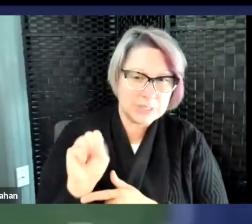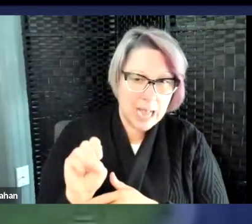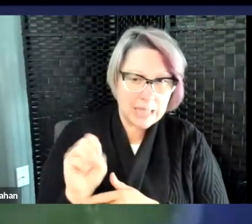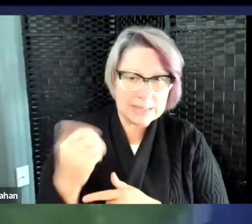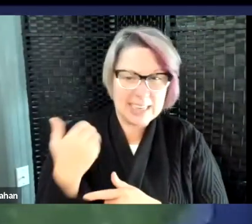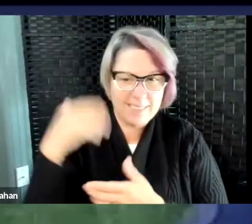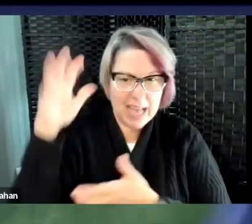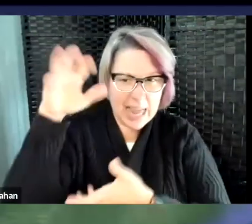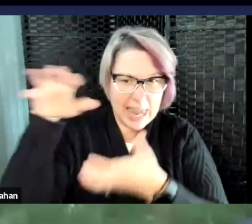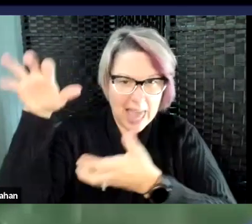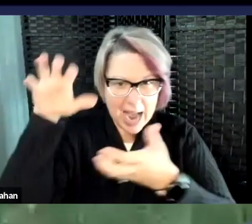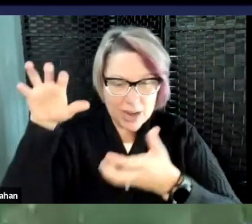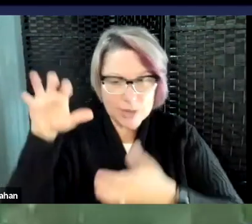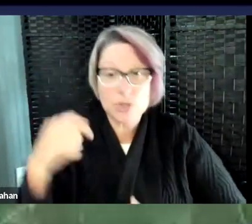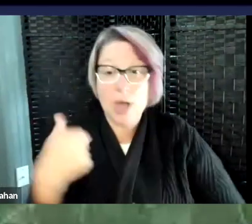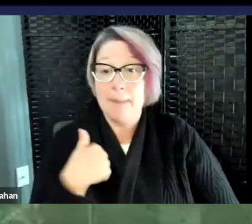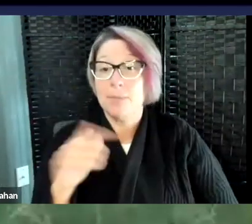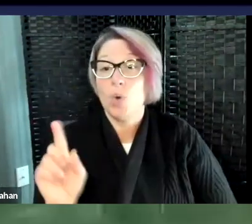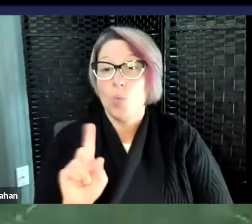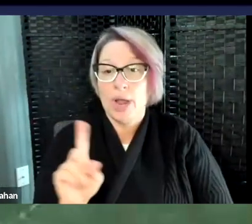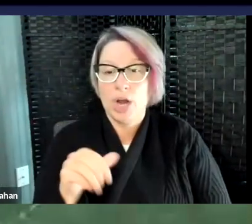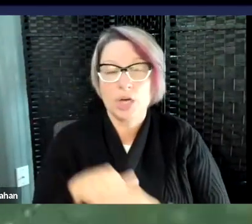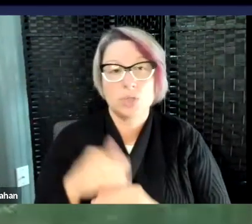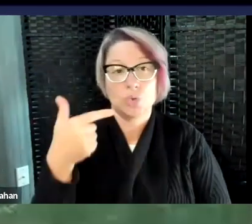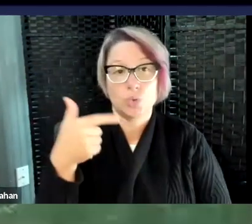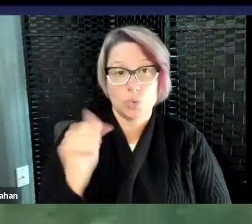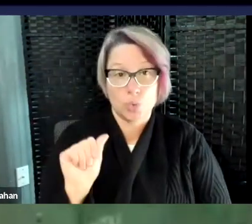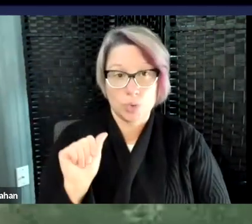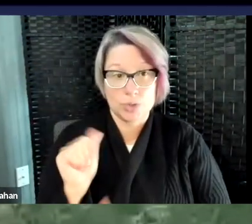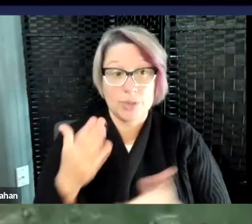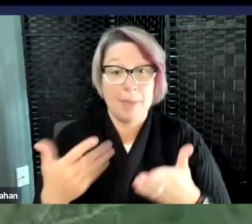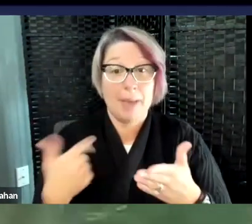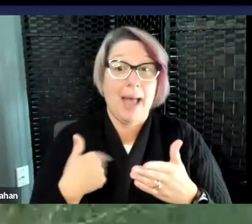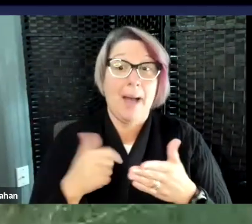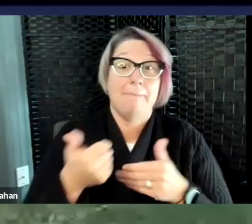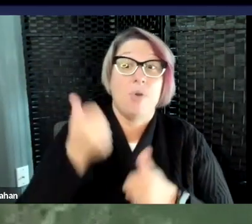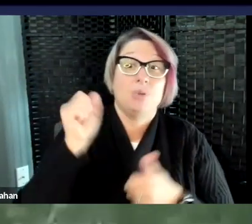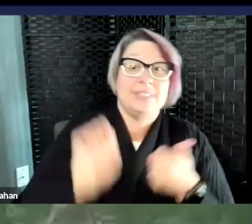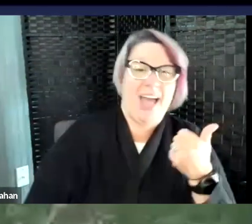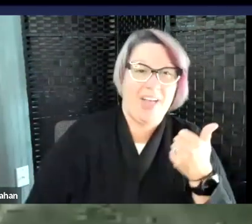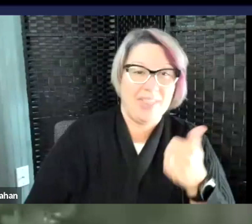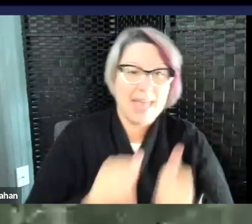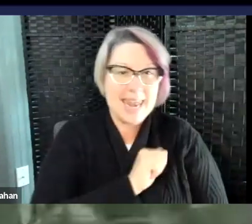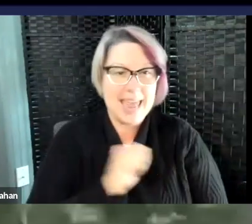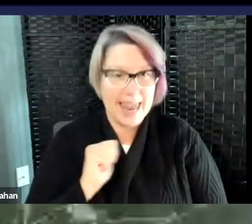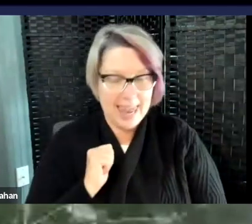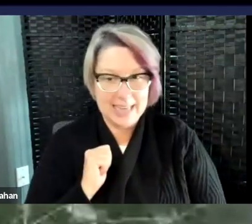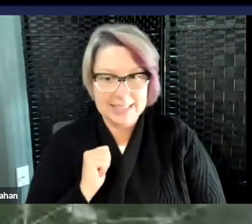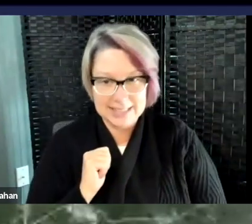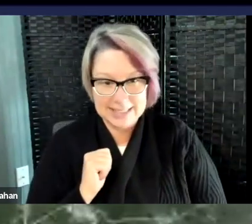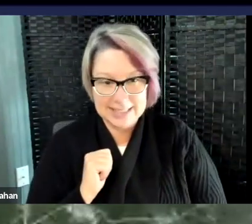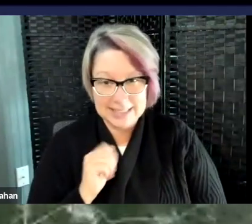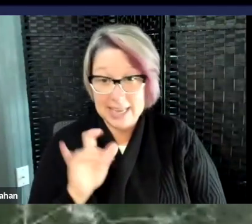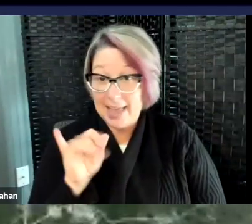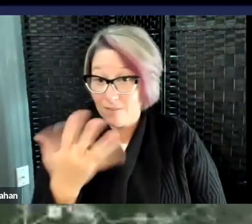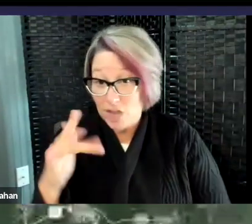where I am located, everyone, is in Georgia. So I think I might be the furthest south. I am in Atlanta, Georgia. So go ahead in the chat if you guys have been to